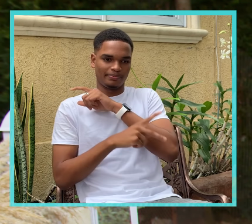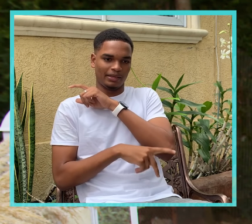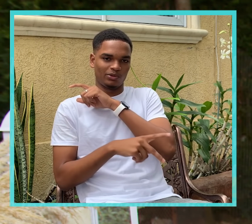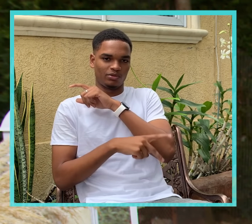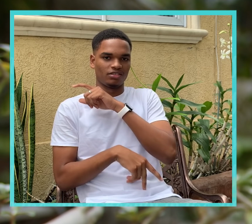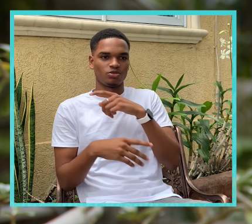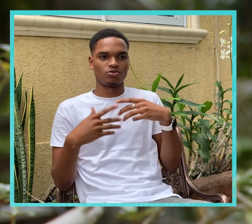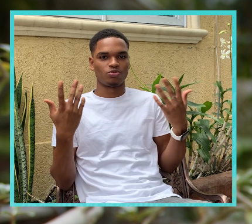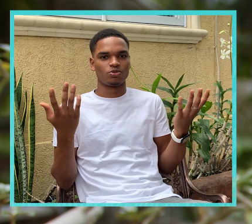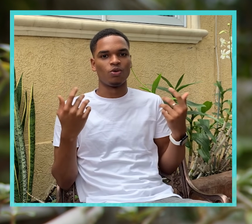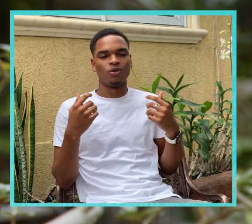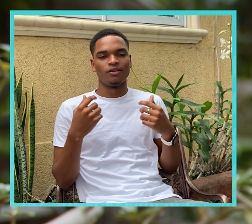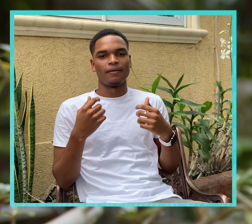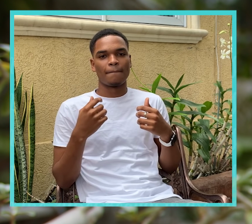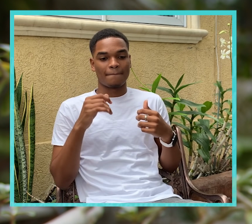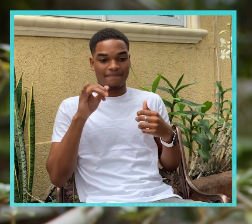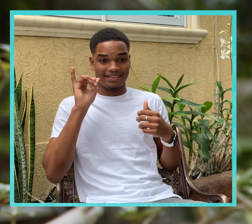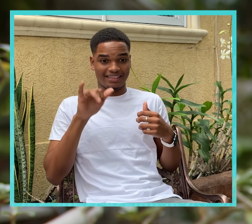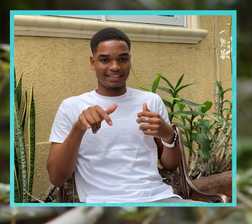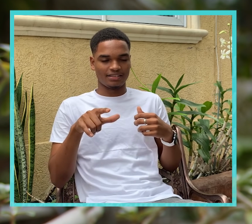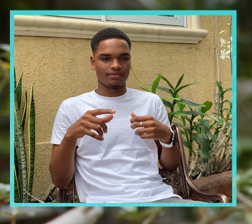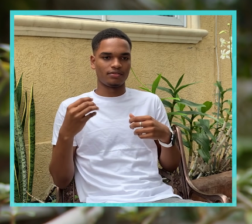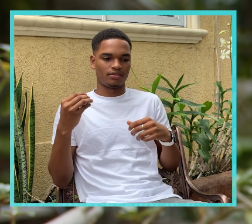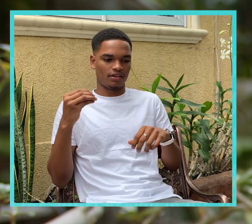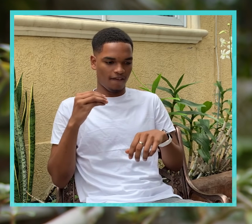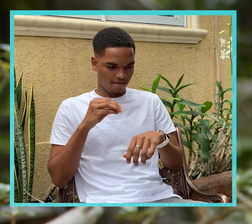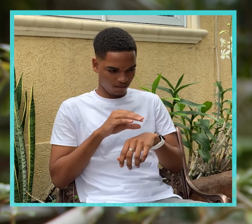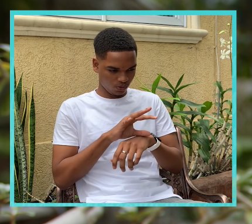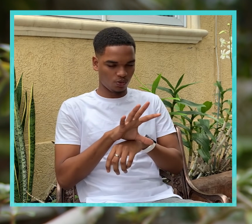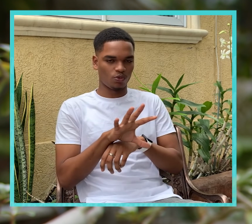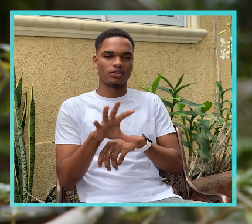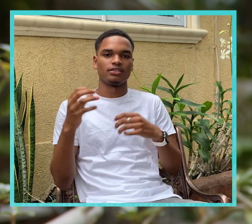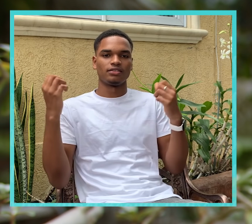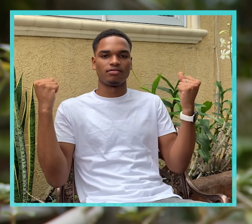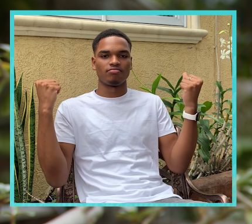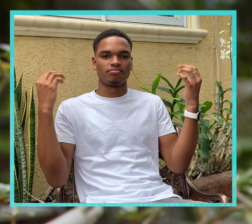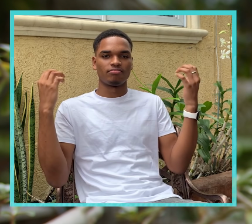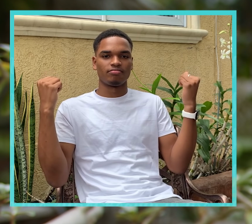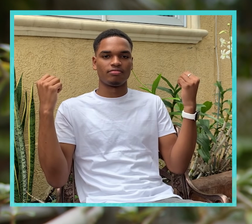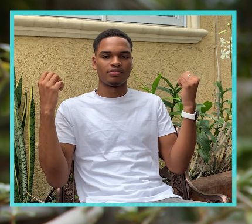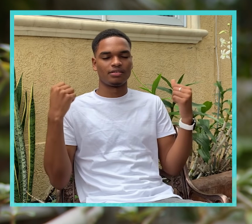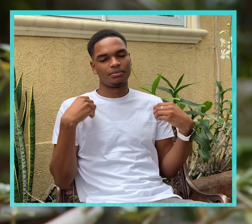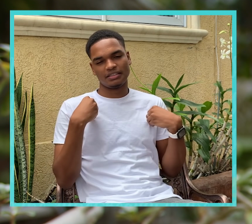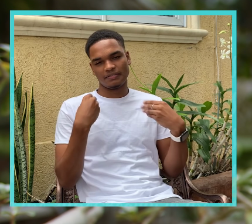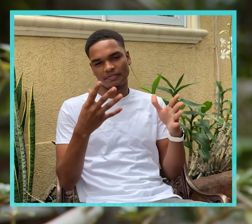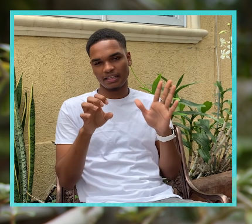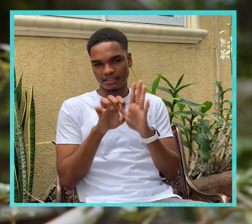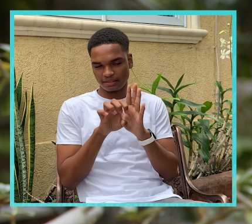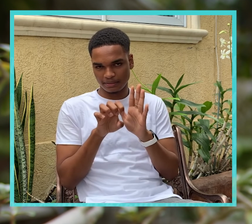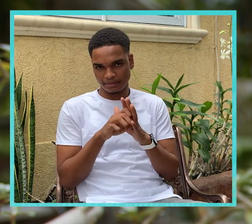so that influences our sign language. So I'll give you an example.